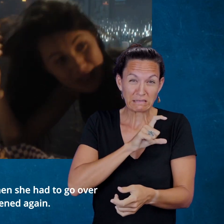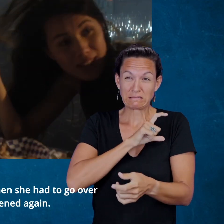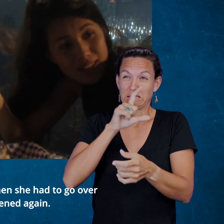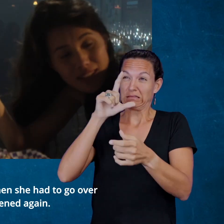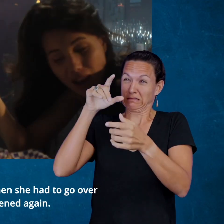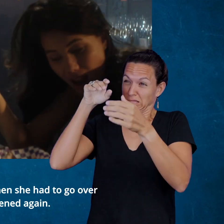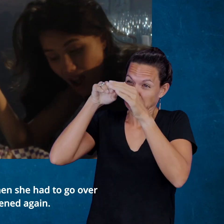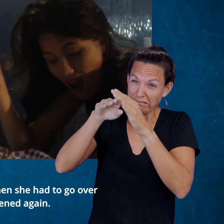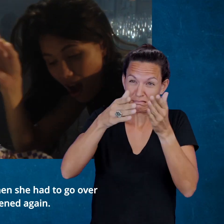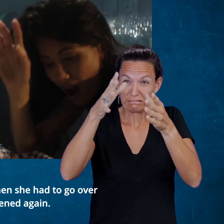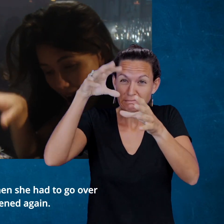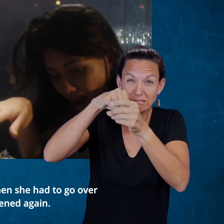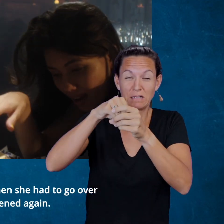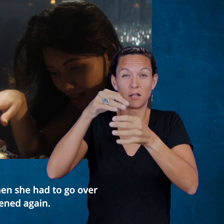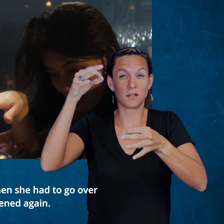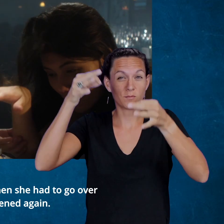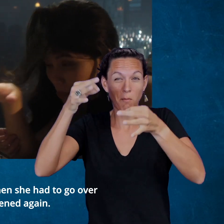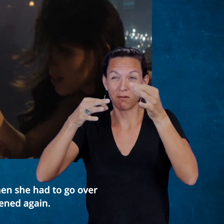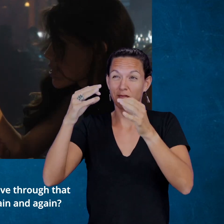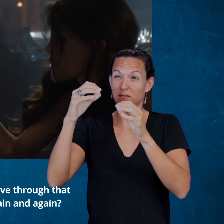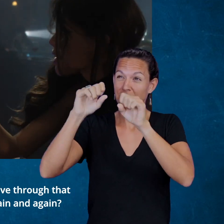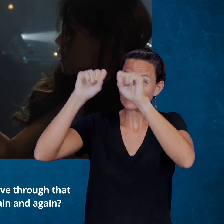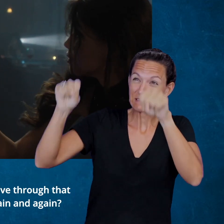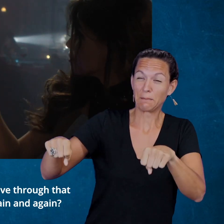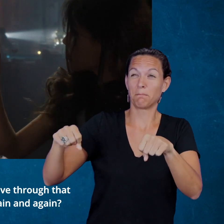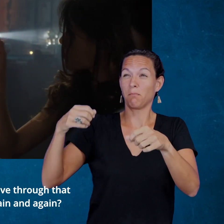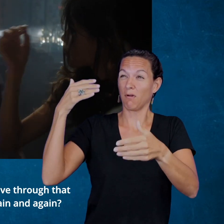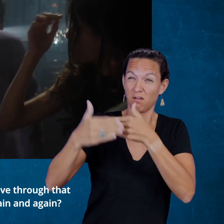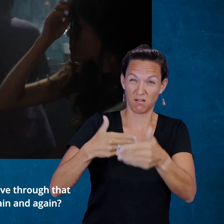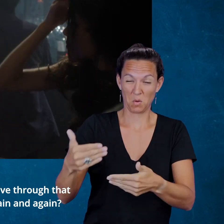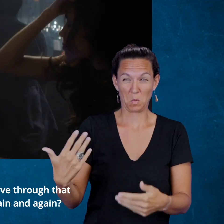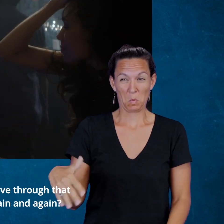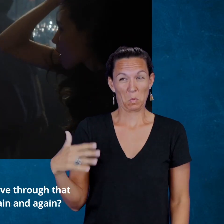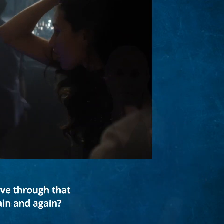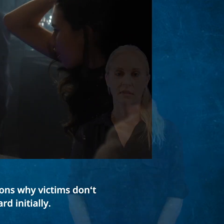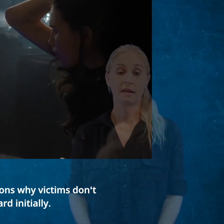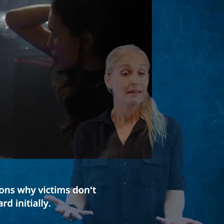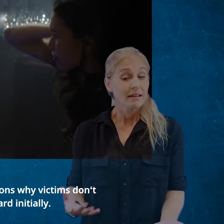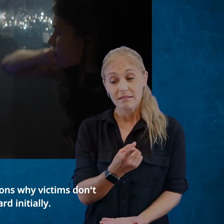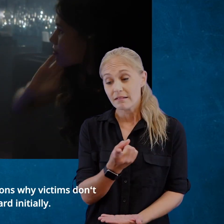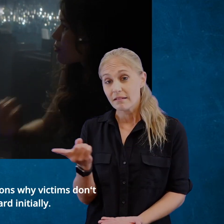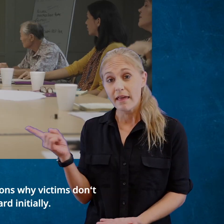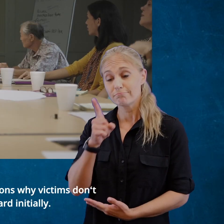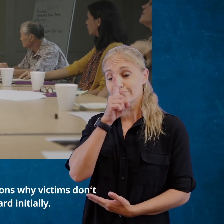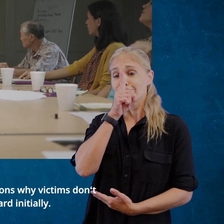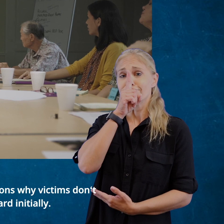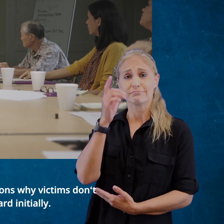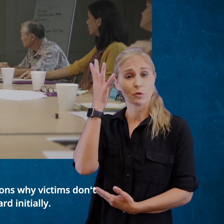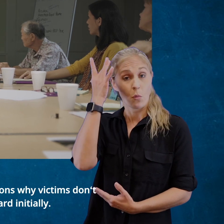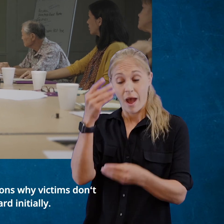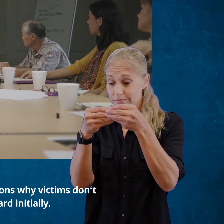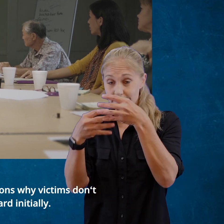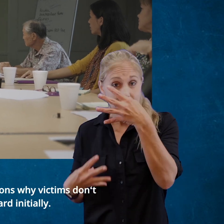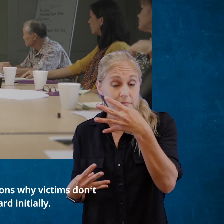stand. We saw her crying when she had to go over what happened again. Who wants to live through that again and again and again? There's a lot of reasons why victims